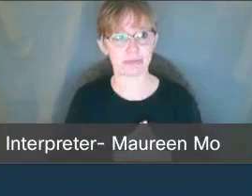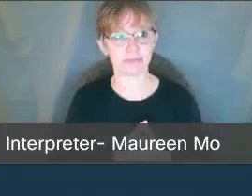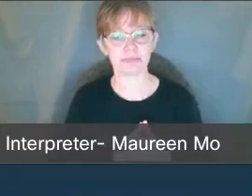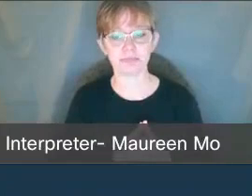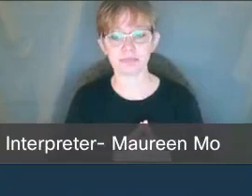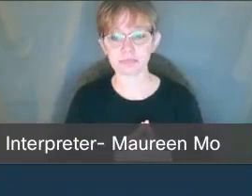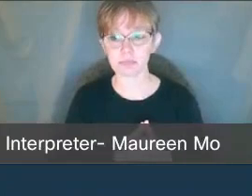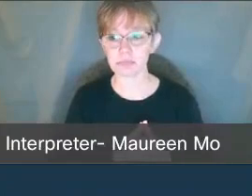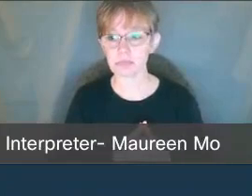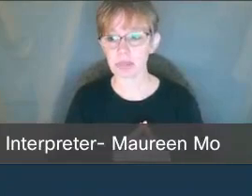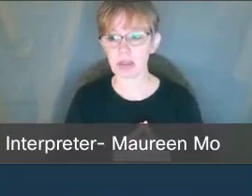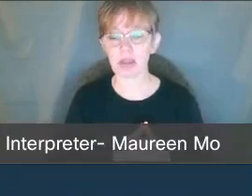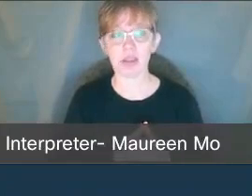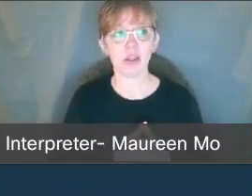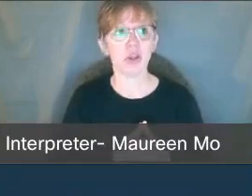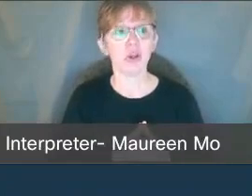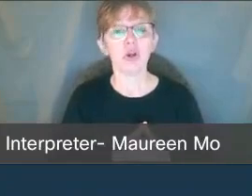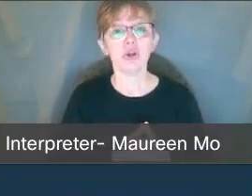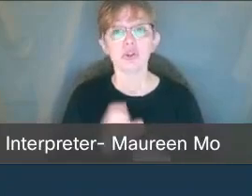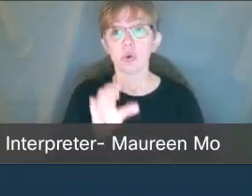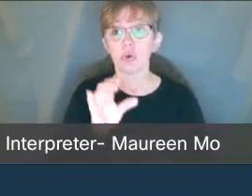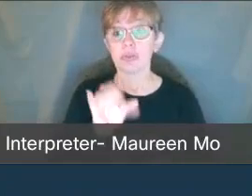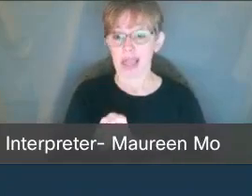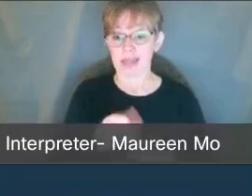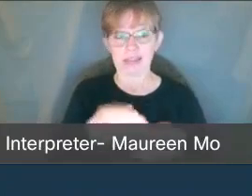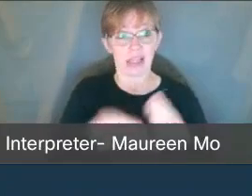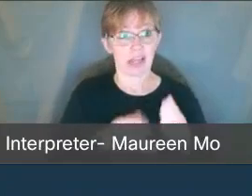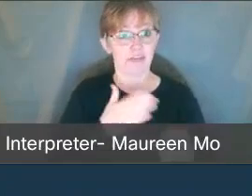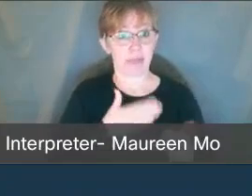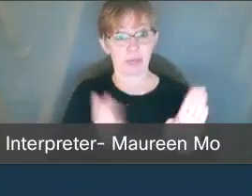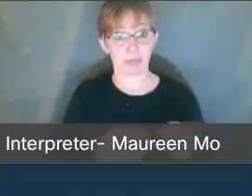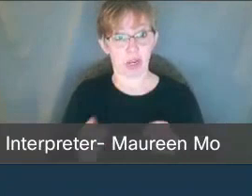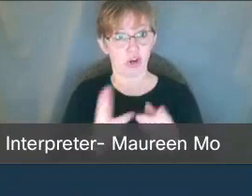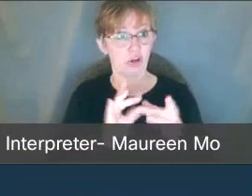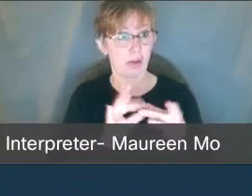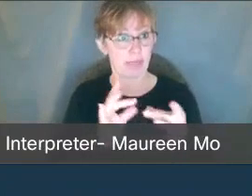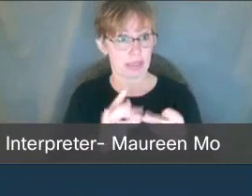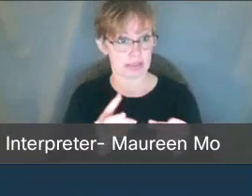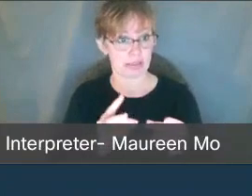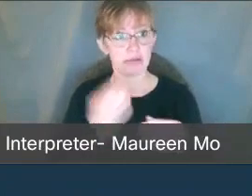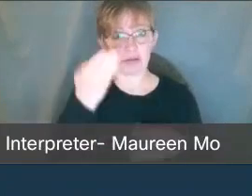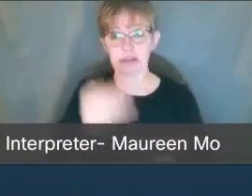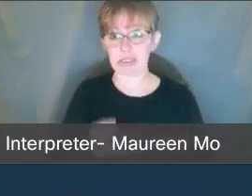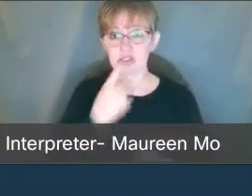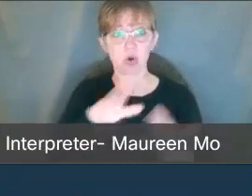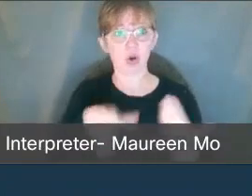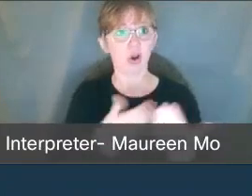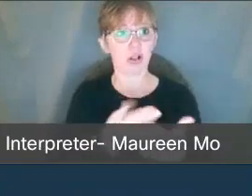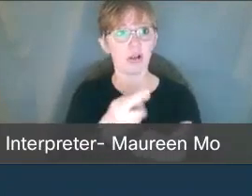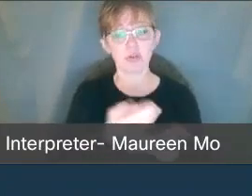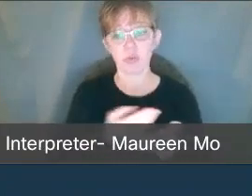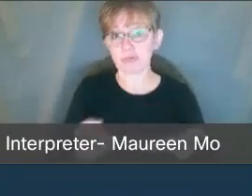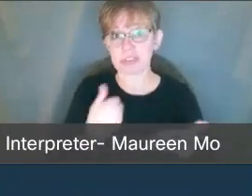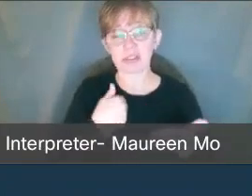So with that, that's going to end the prepared comments that I had. There are all of the references that I shared with